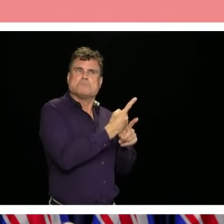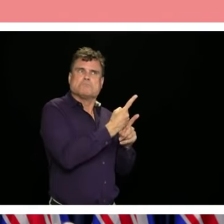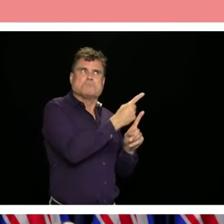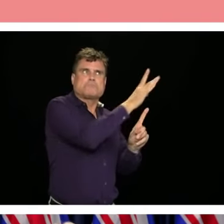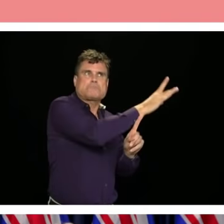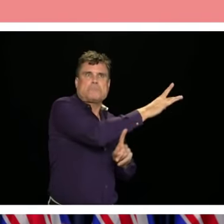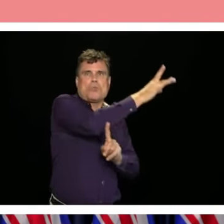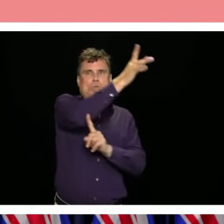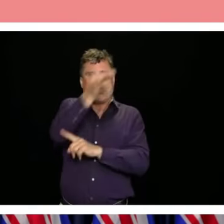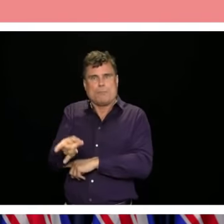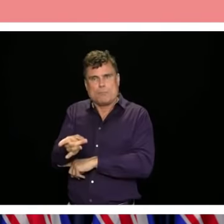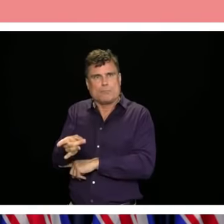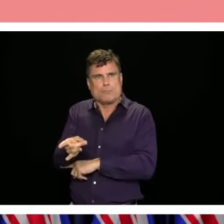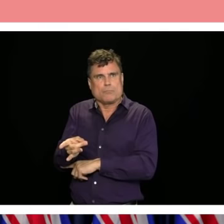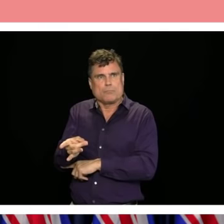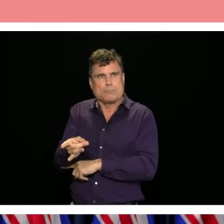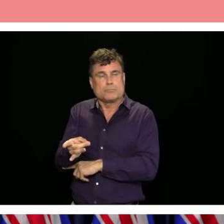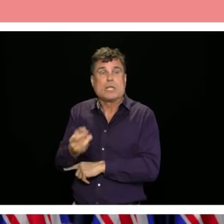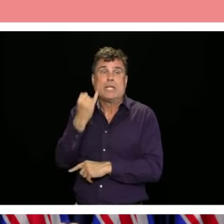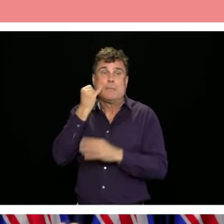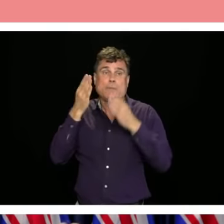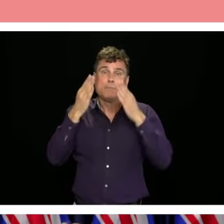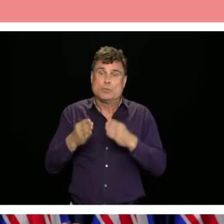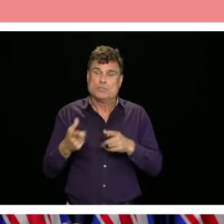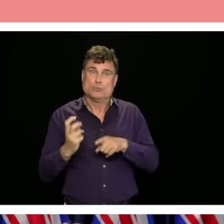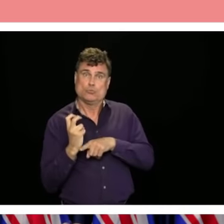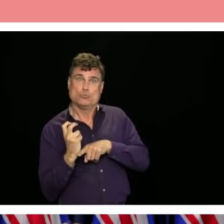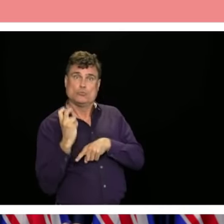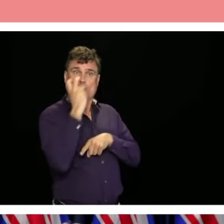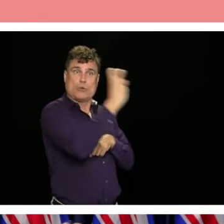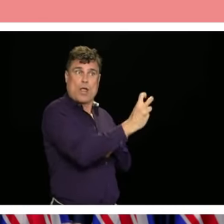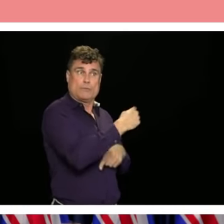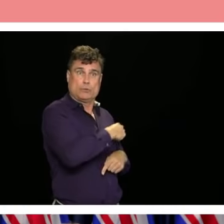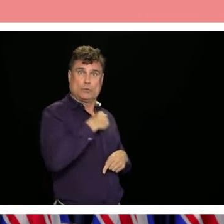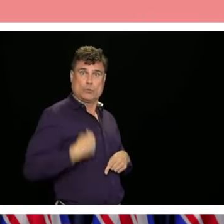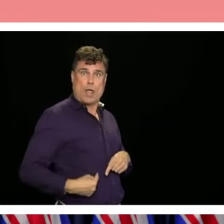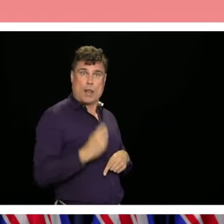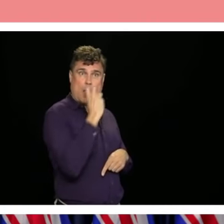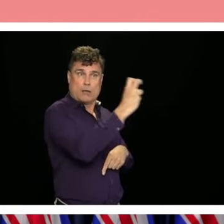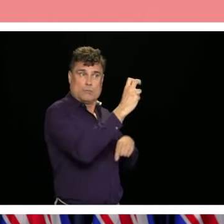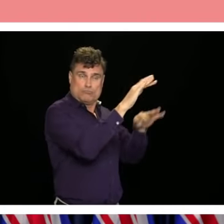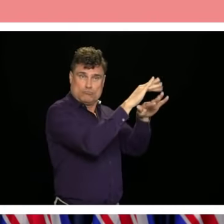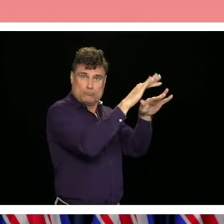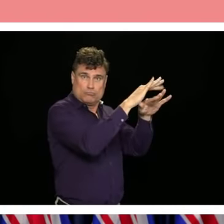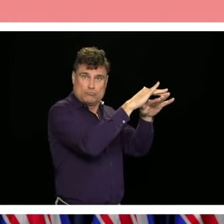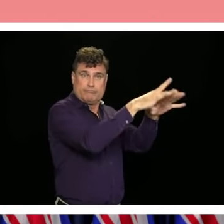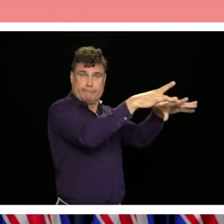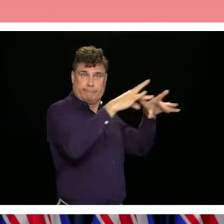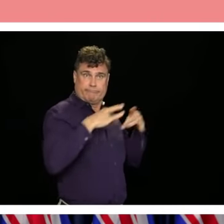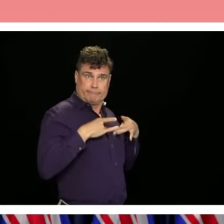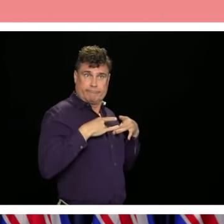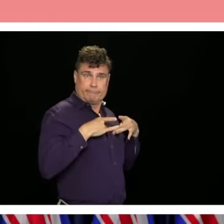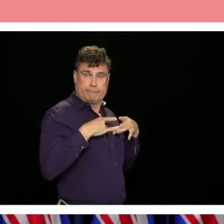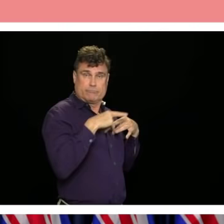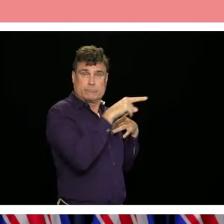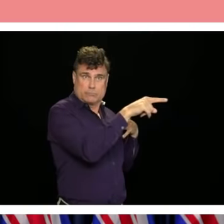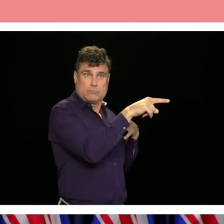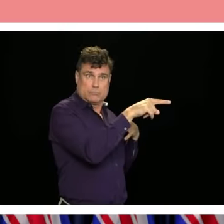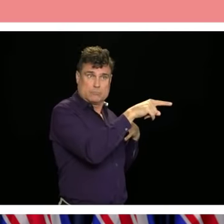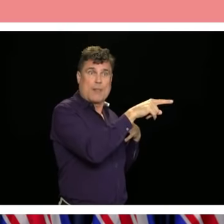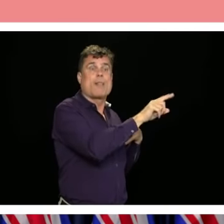cases came in British Columbia in middle of January, when we first had a test for this. And they are